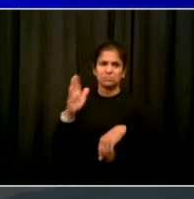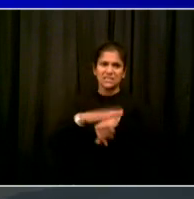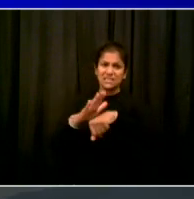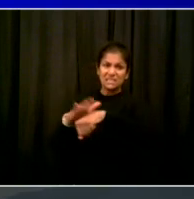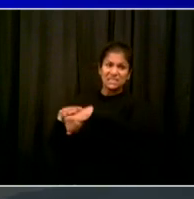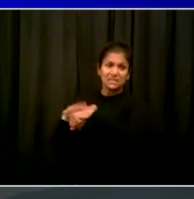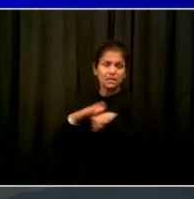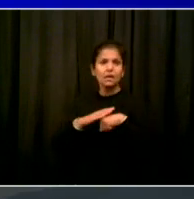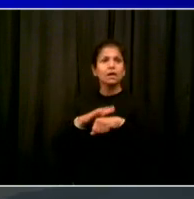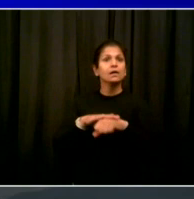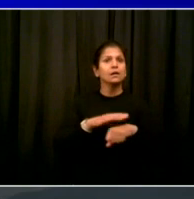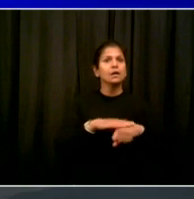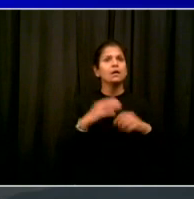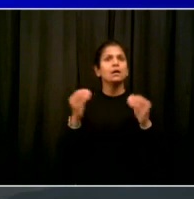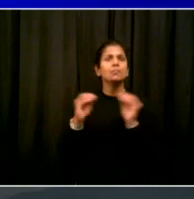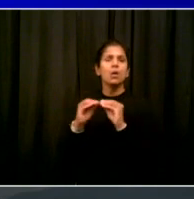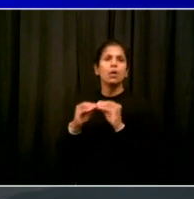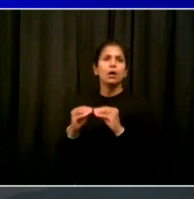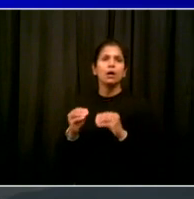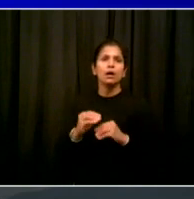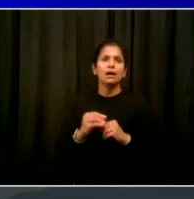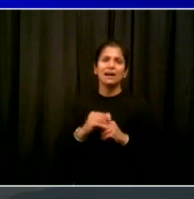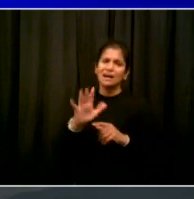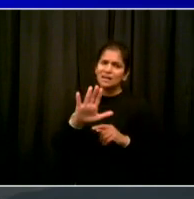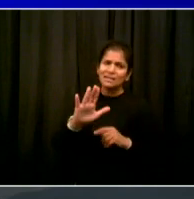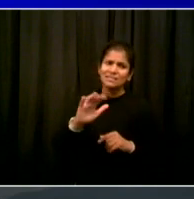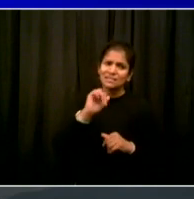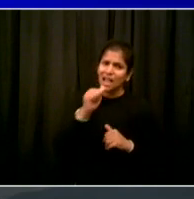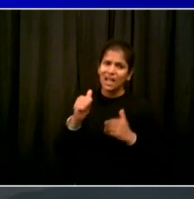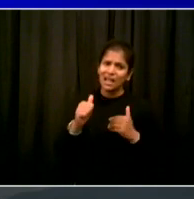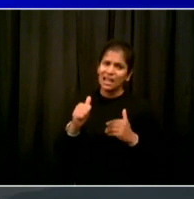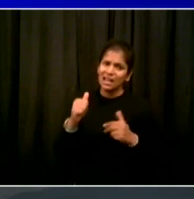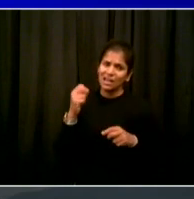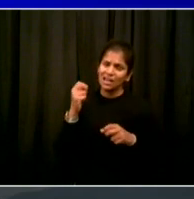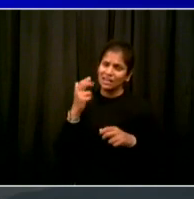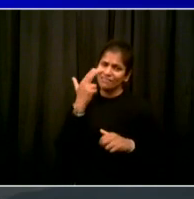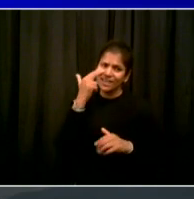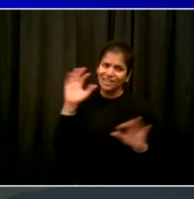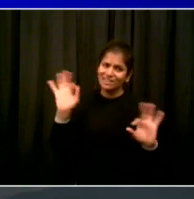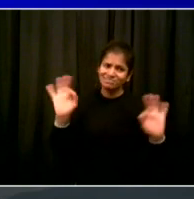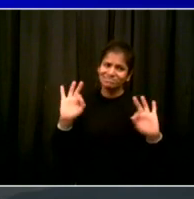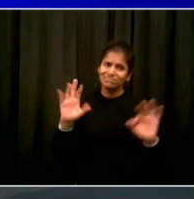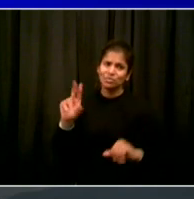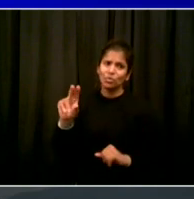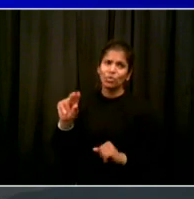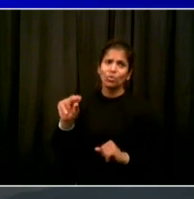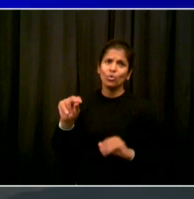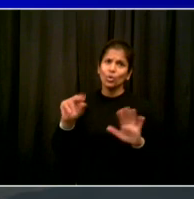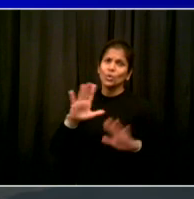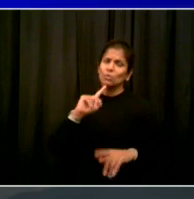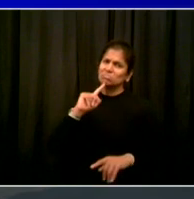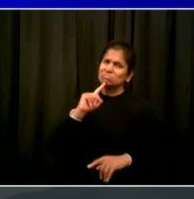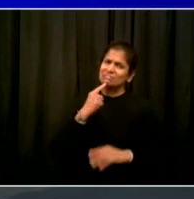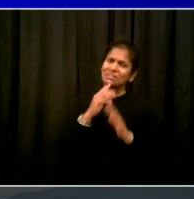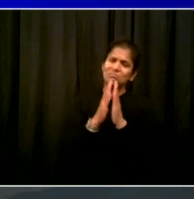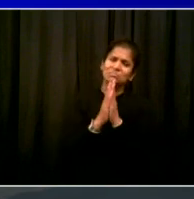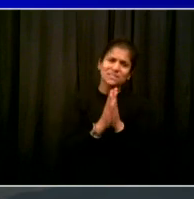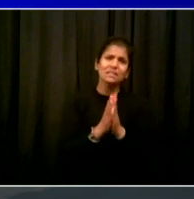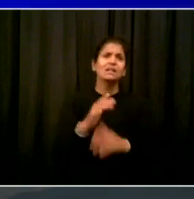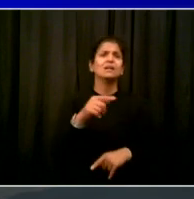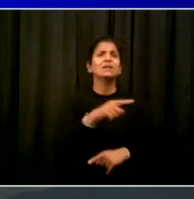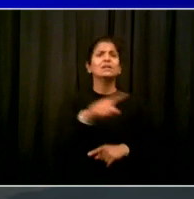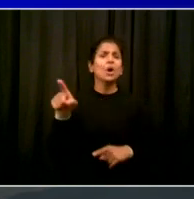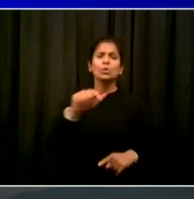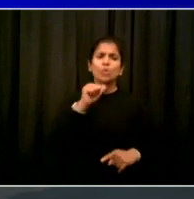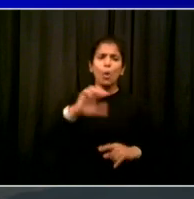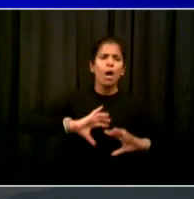a deeply felt message. People really should not travel for the holidays unless it's absolutely necessary, because unfortunately,